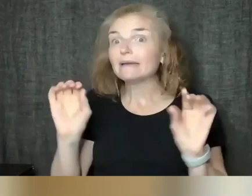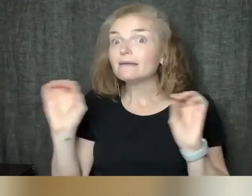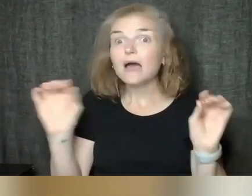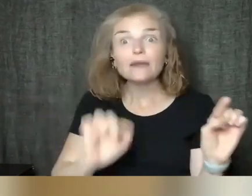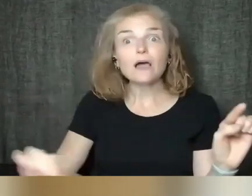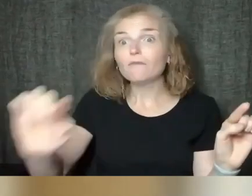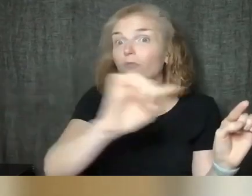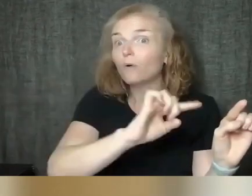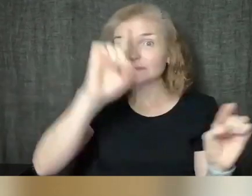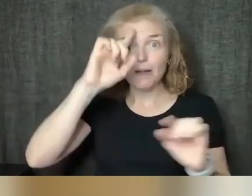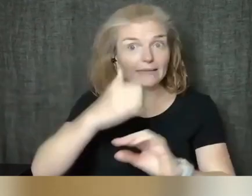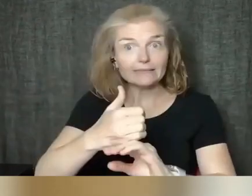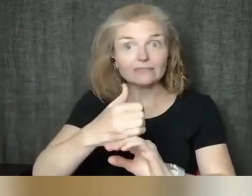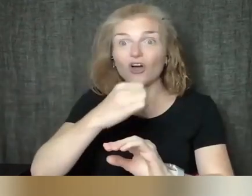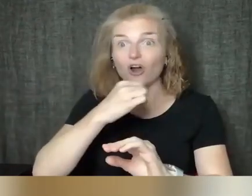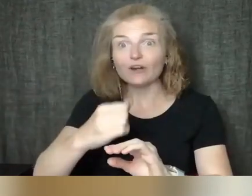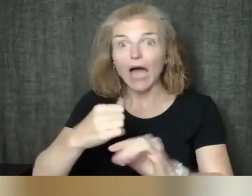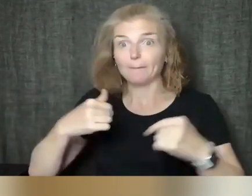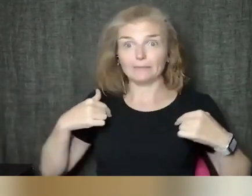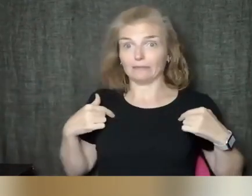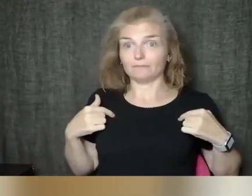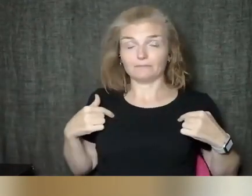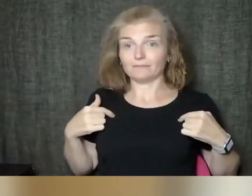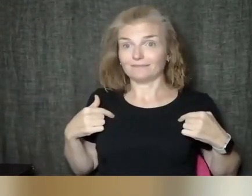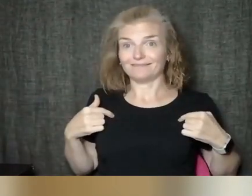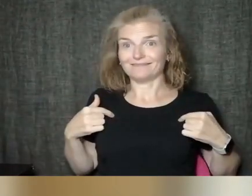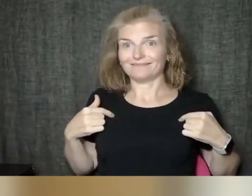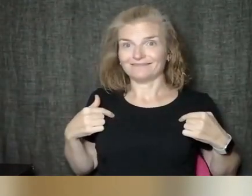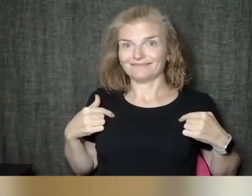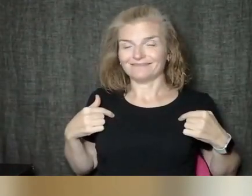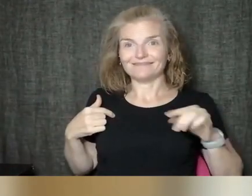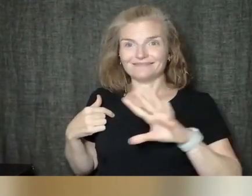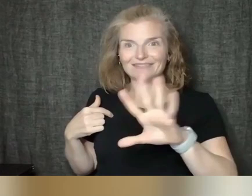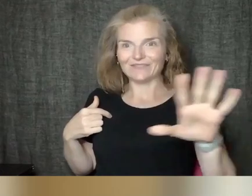of person. That's all a solidified view that comes on top of it.